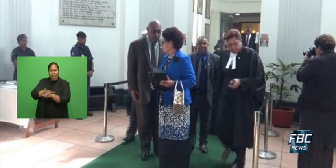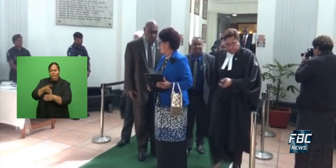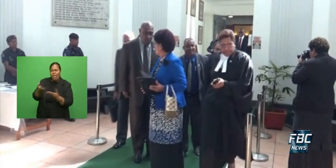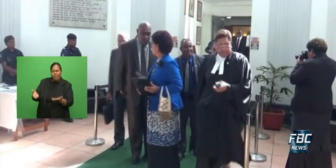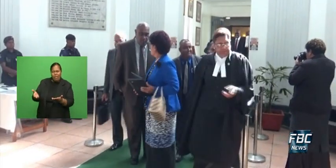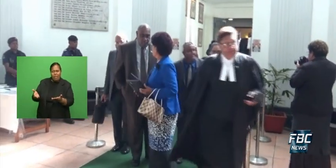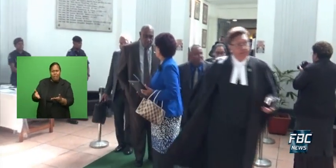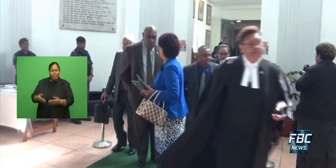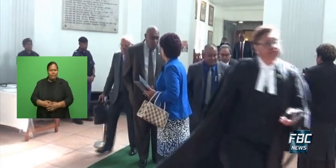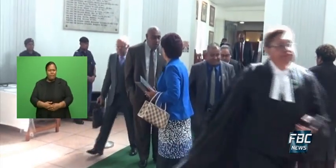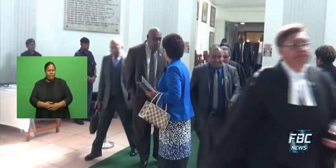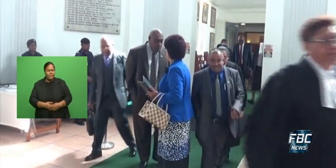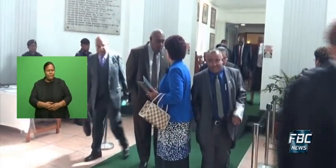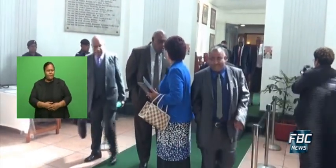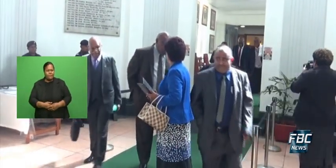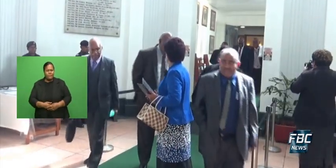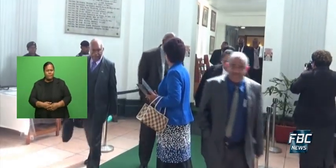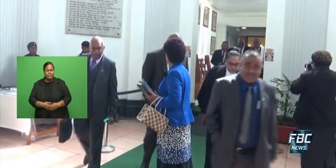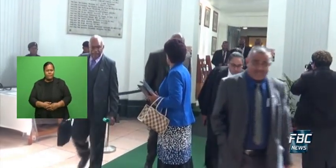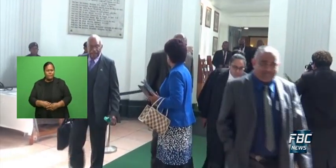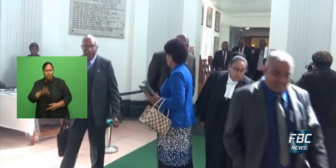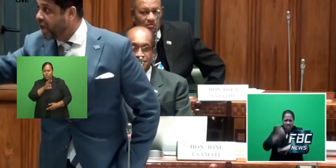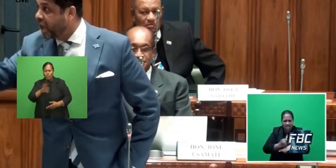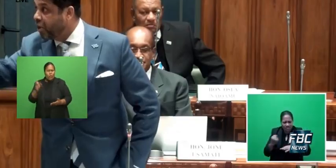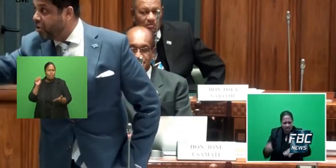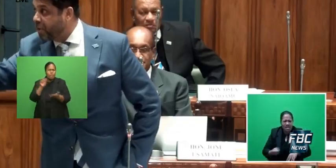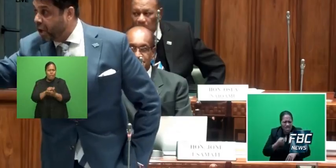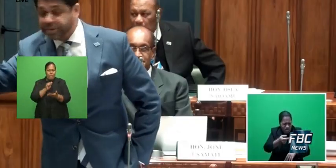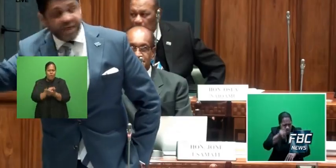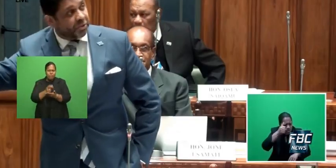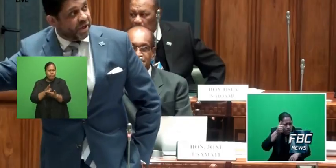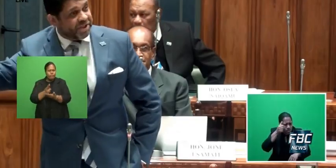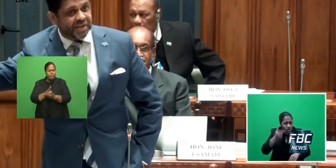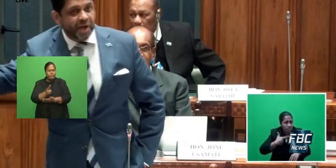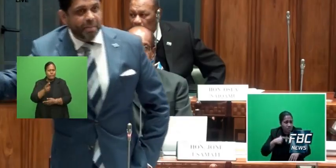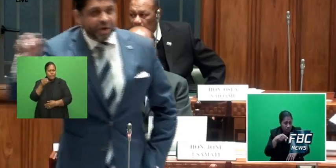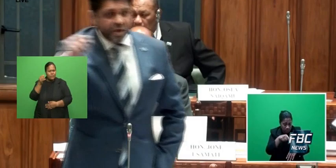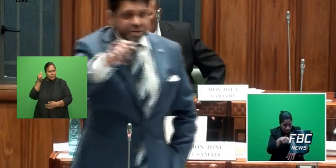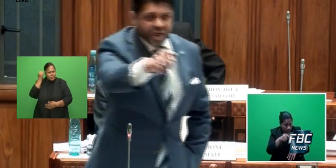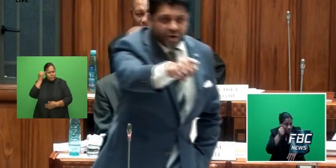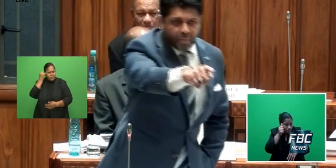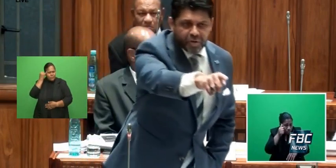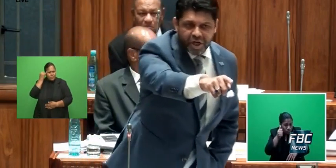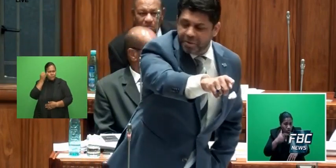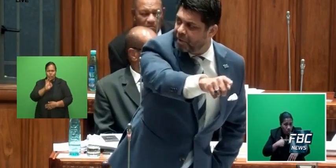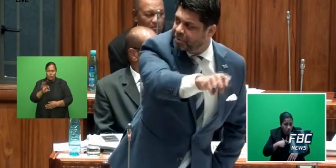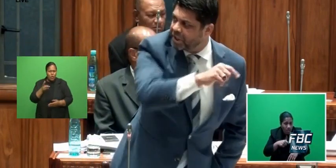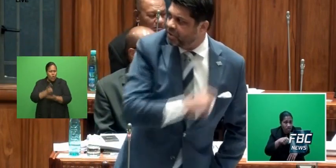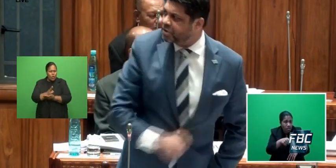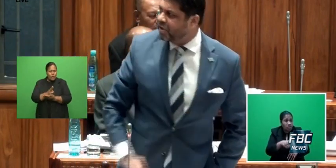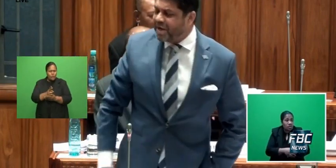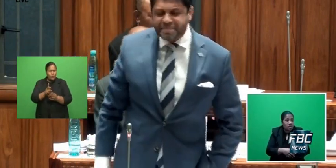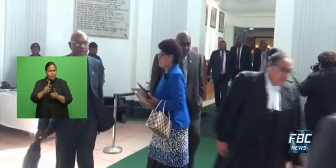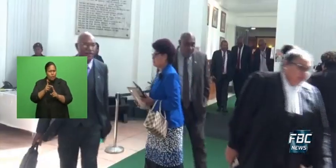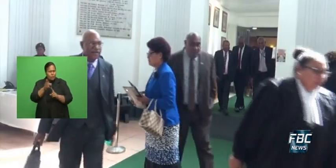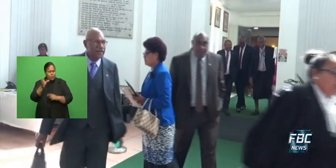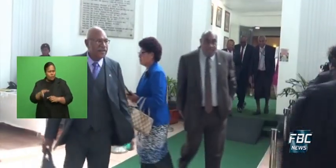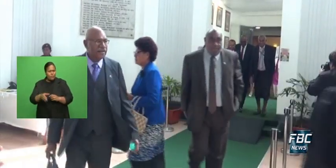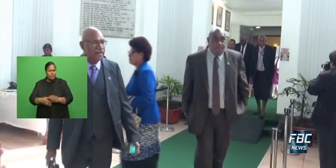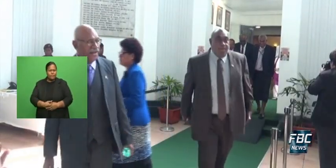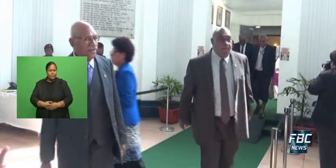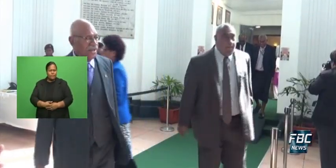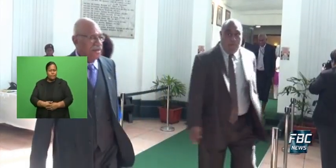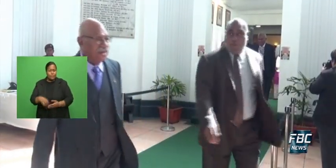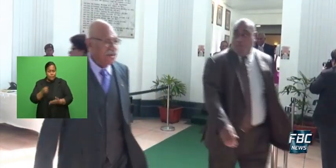eager. You're an intellectually dishonest politician. You have been obsequious because you need to be obsequious to him. The